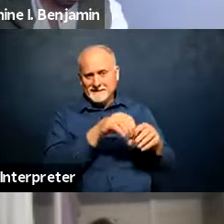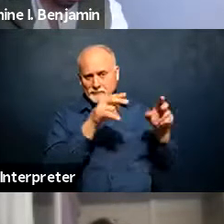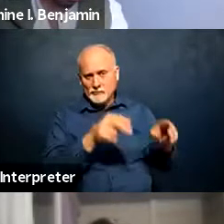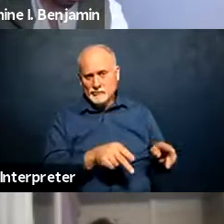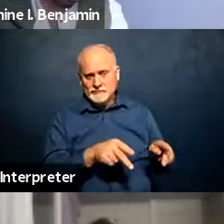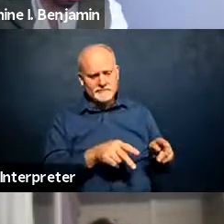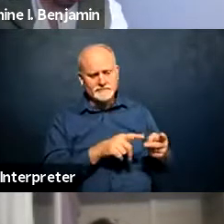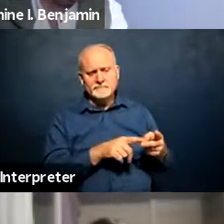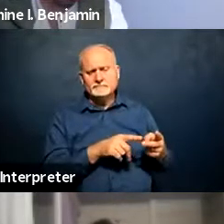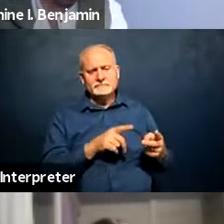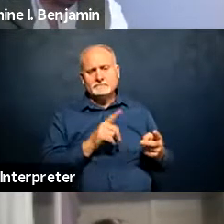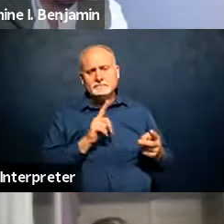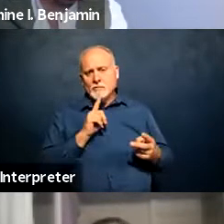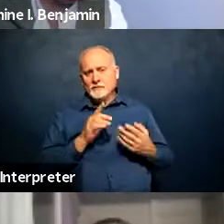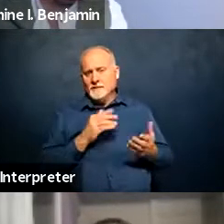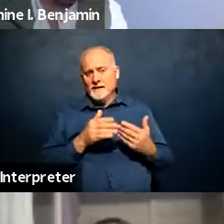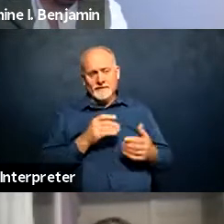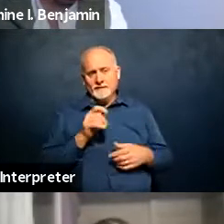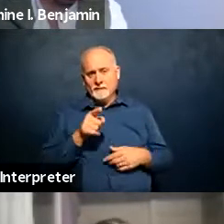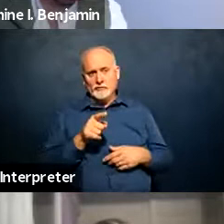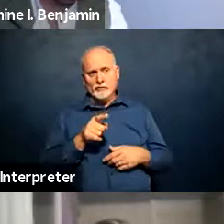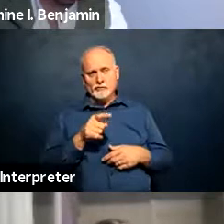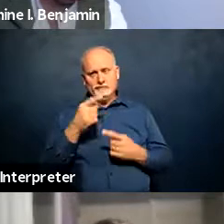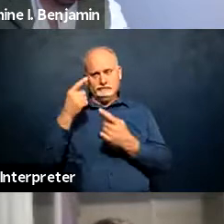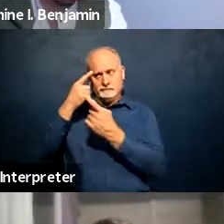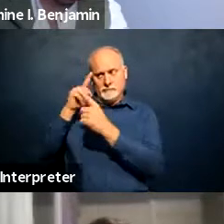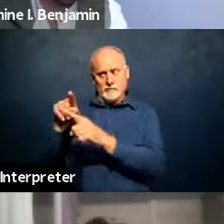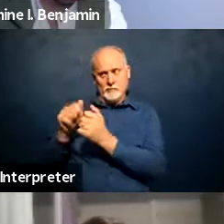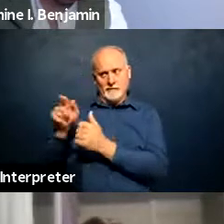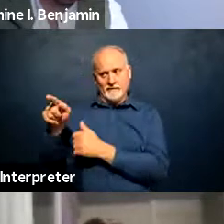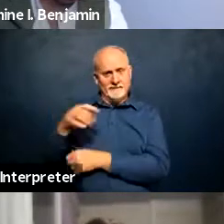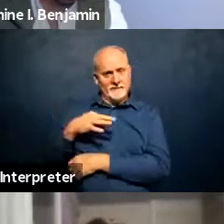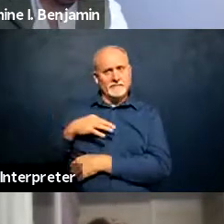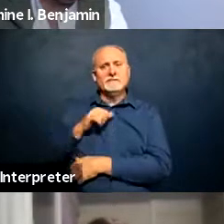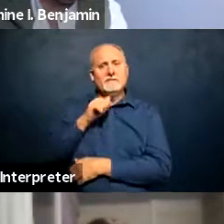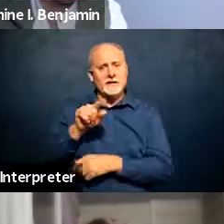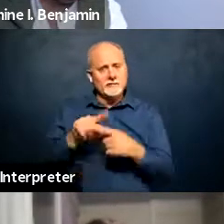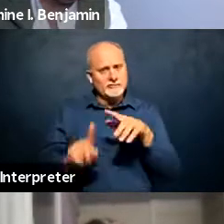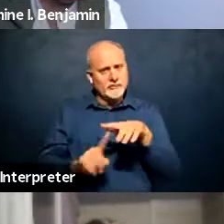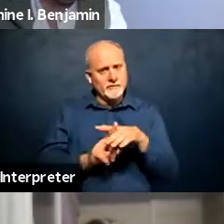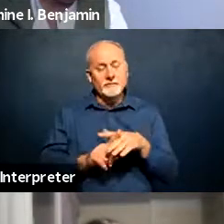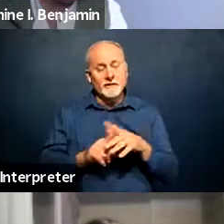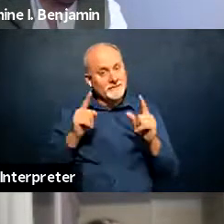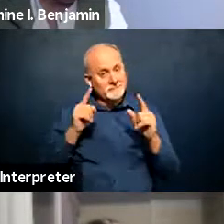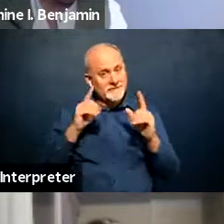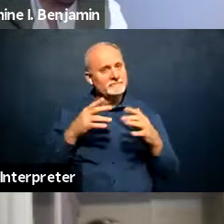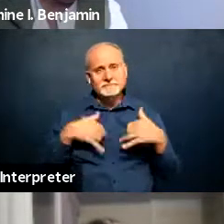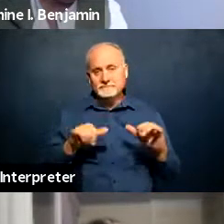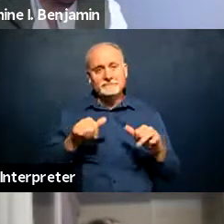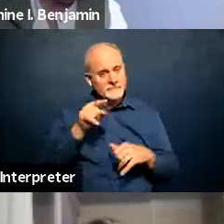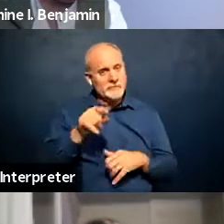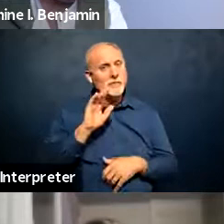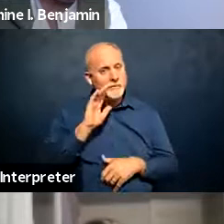it doesn't really matter if you've made an arrangement with a faculty member not to come to class. The expectation is still that you